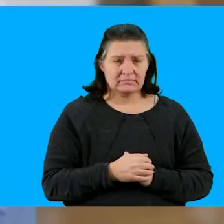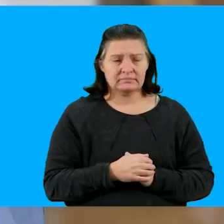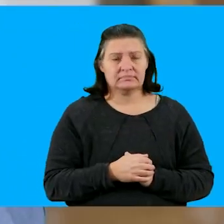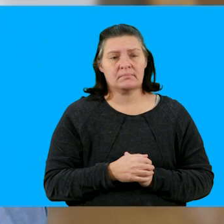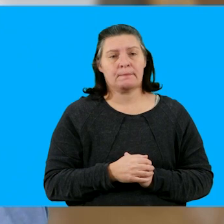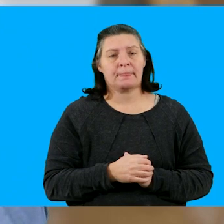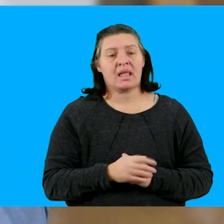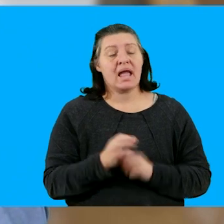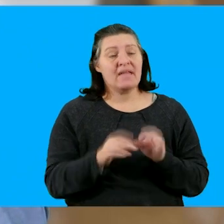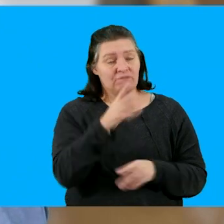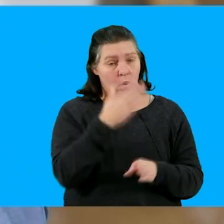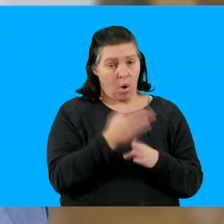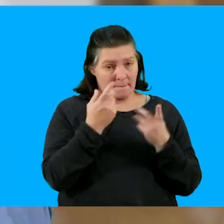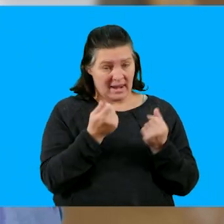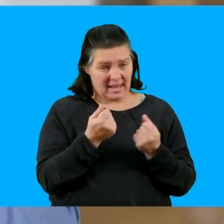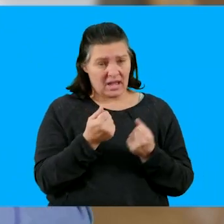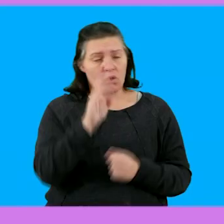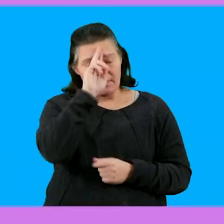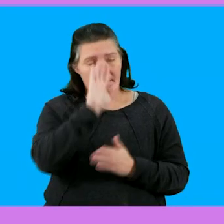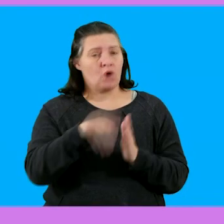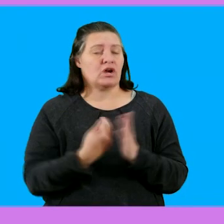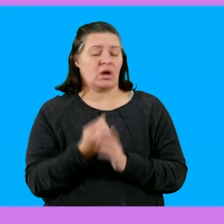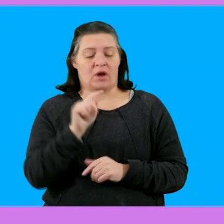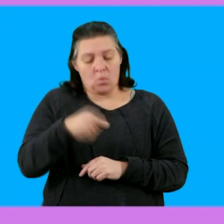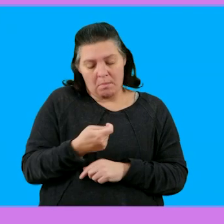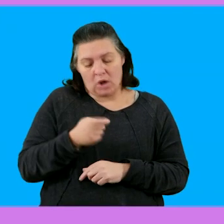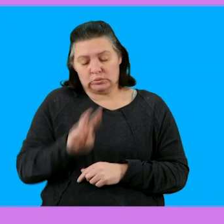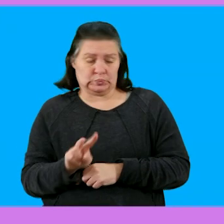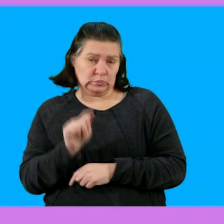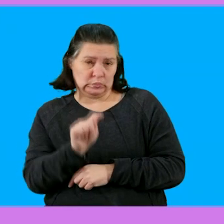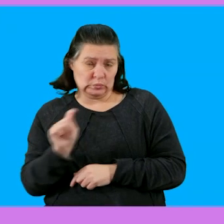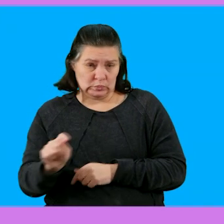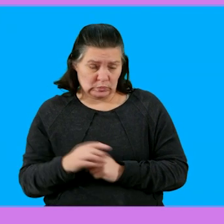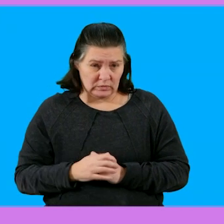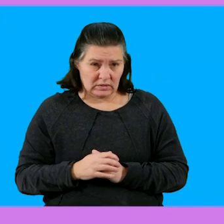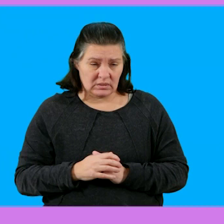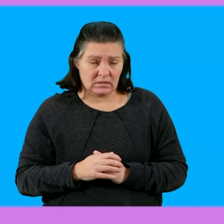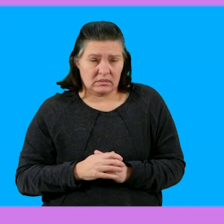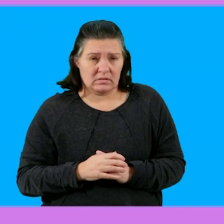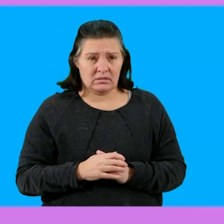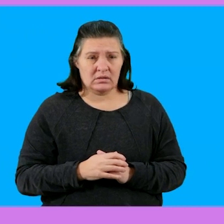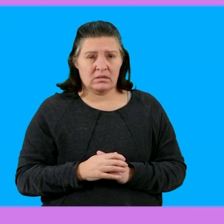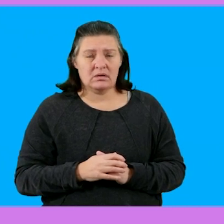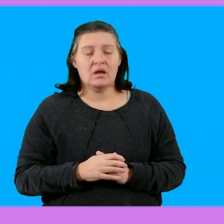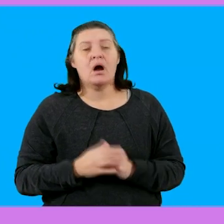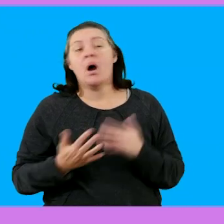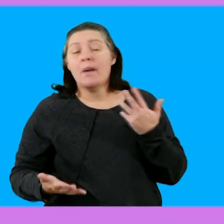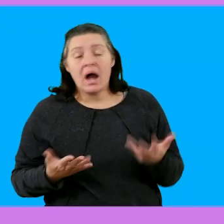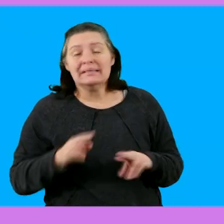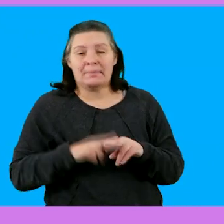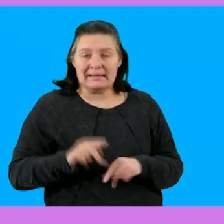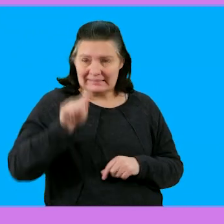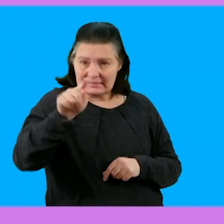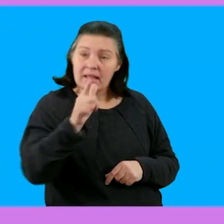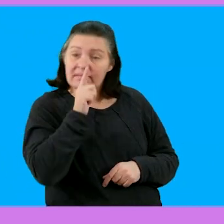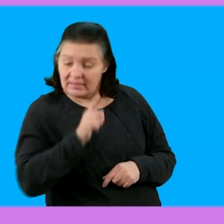indicated here, when working with money, please round off to 2 decimal places, right? In other cases, round off according